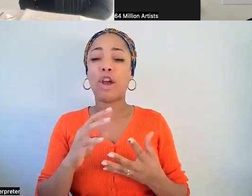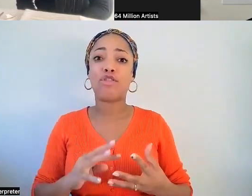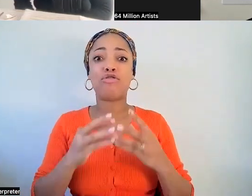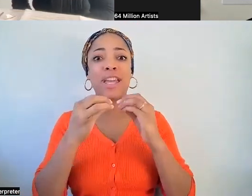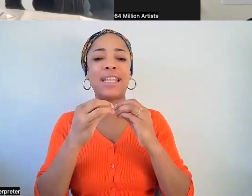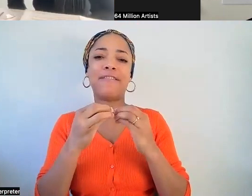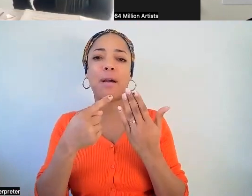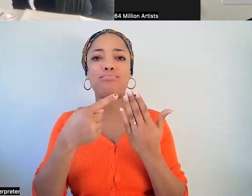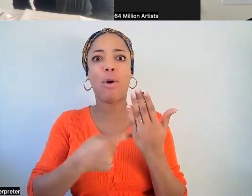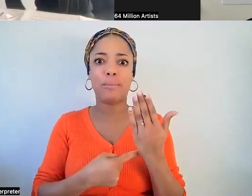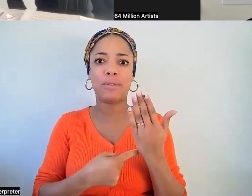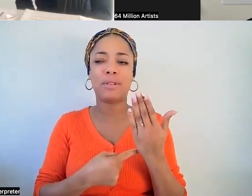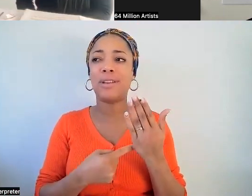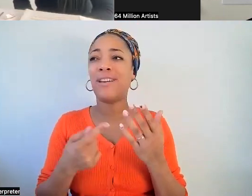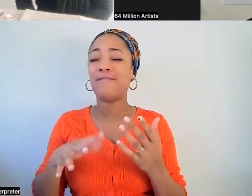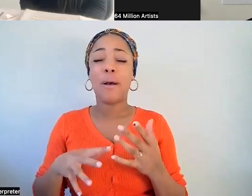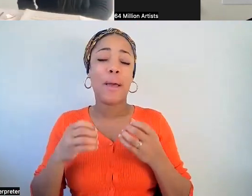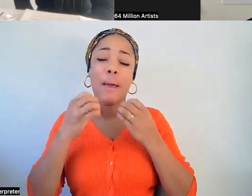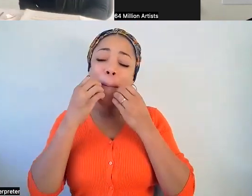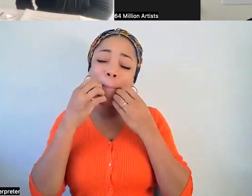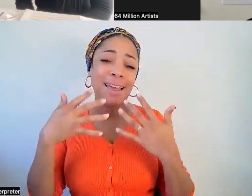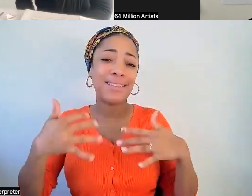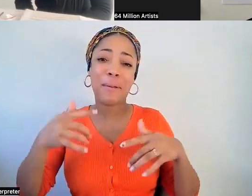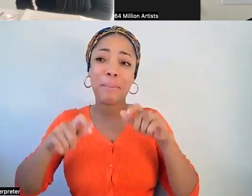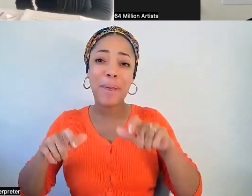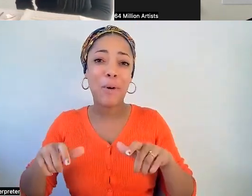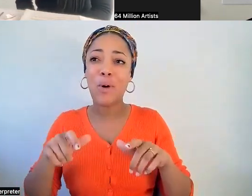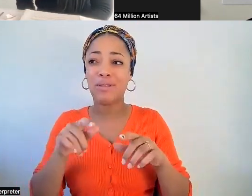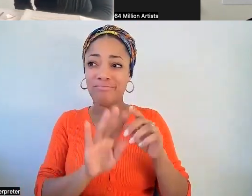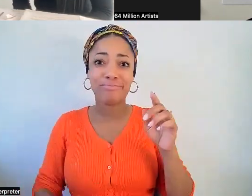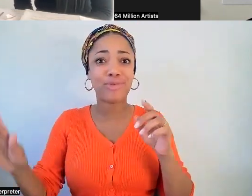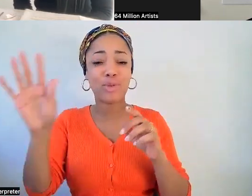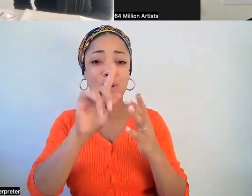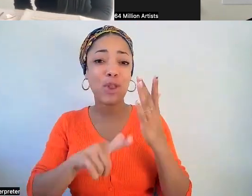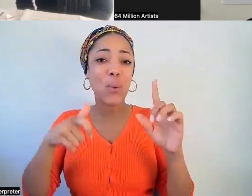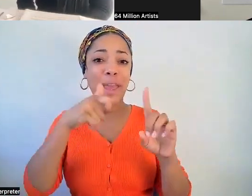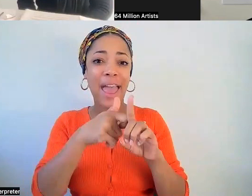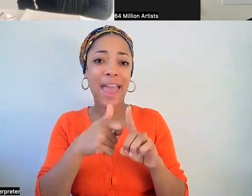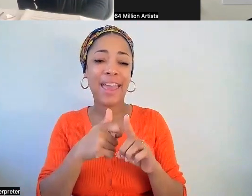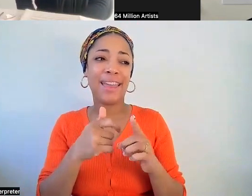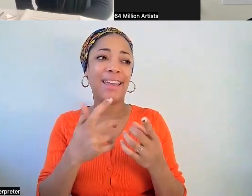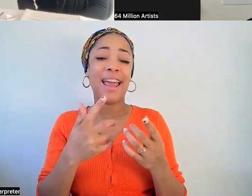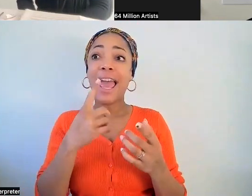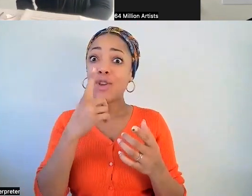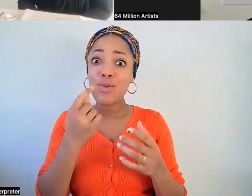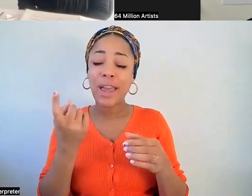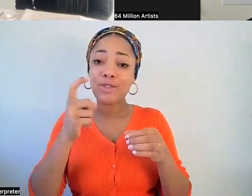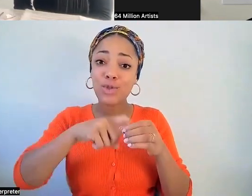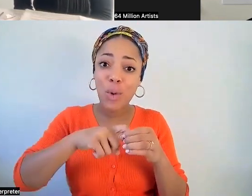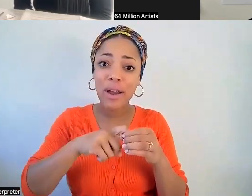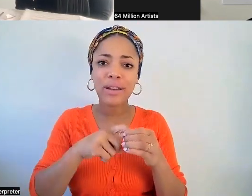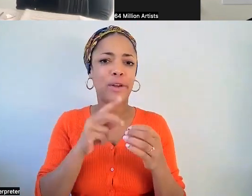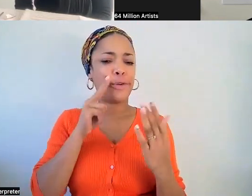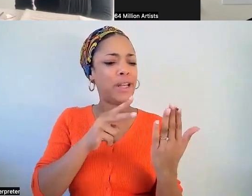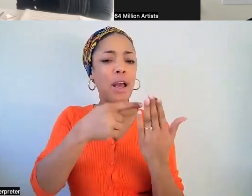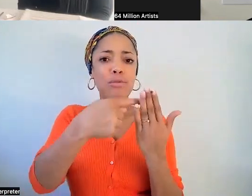from amazing, brilliant people and communities from across the UK. And you have the opportunity to participate in all these prompts however you like.